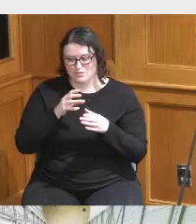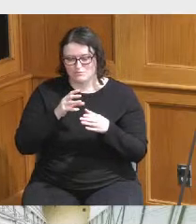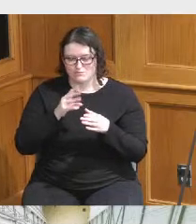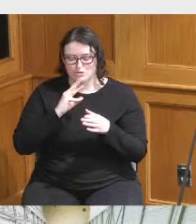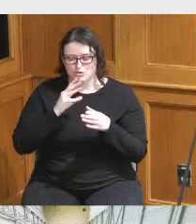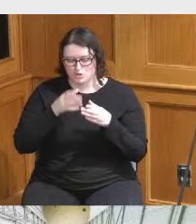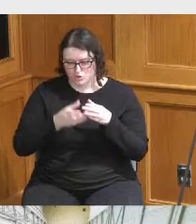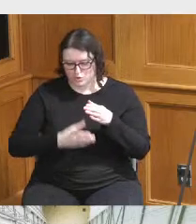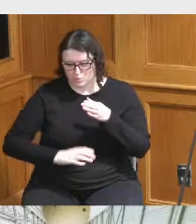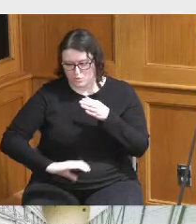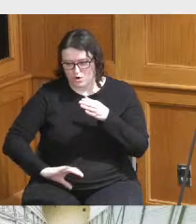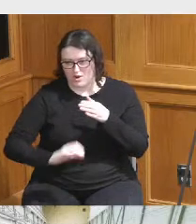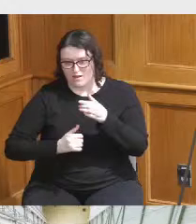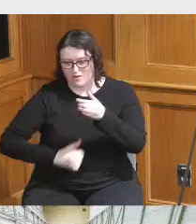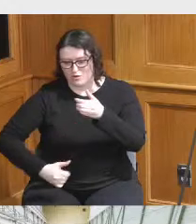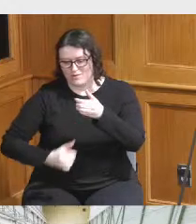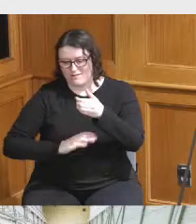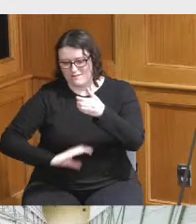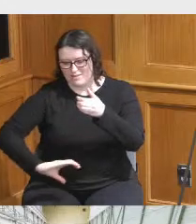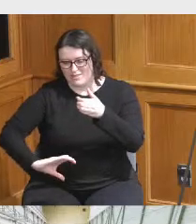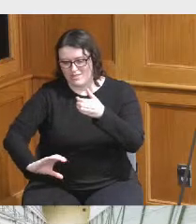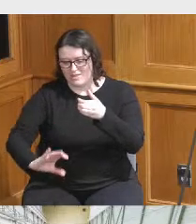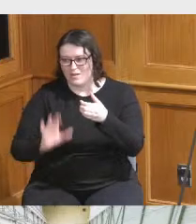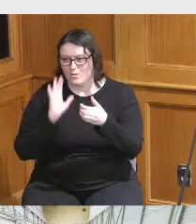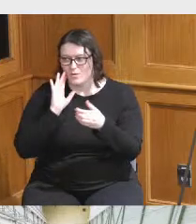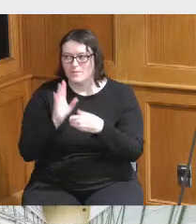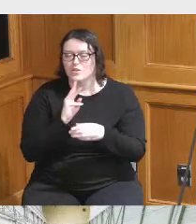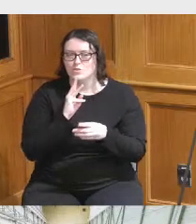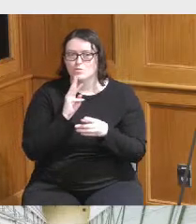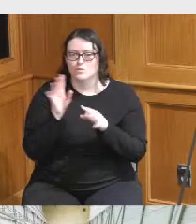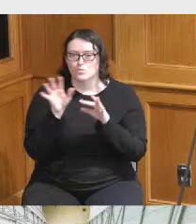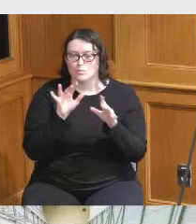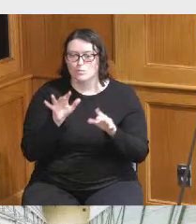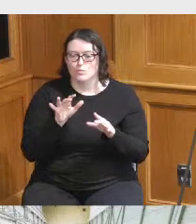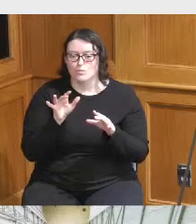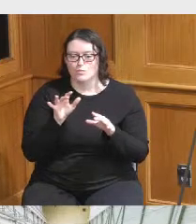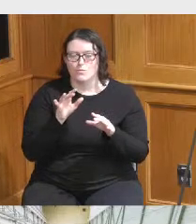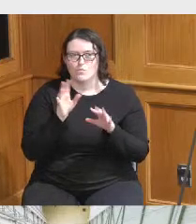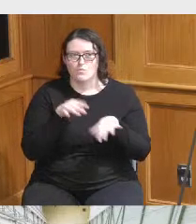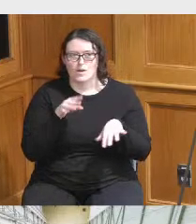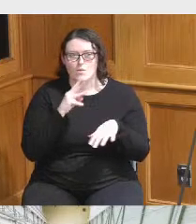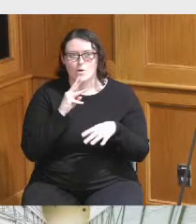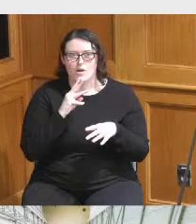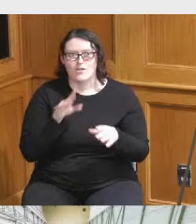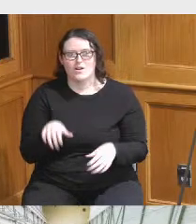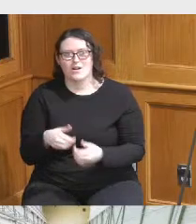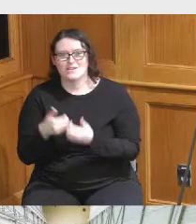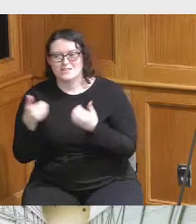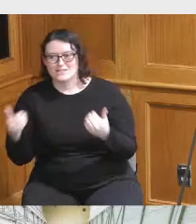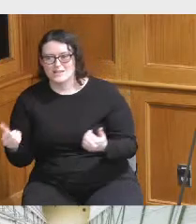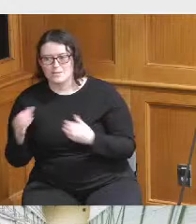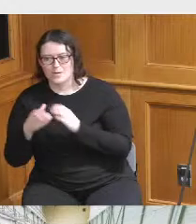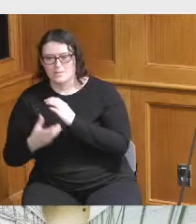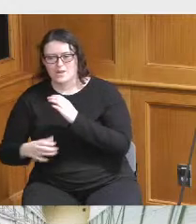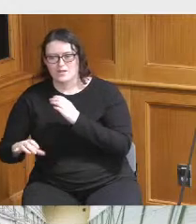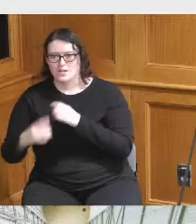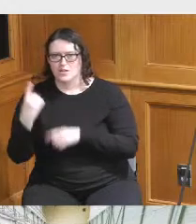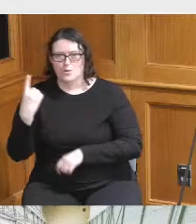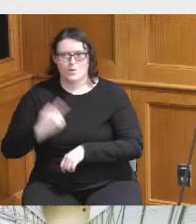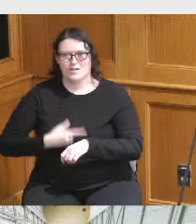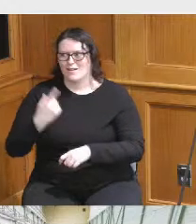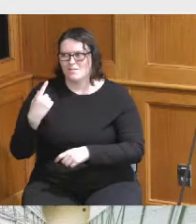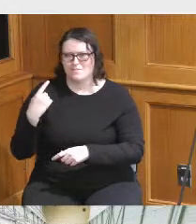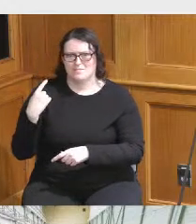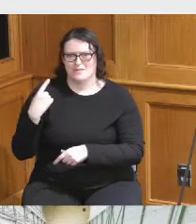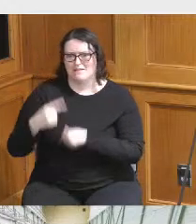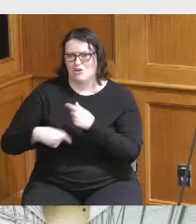as both a stormwater and a separate sewer pipe that is really a phenomenal once in a generation